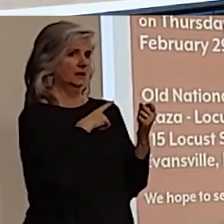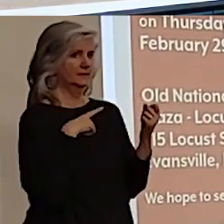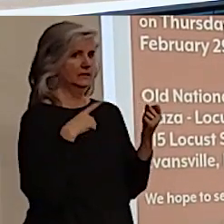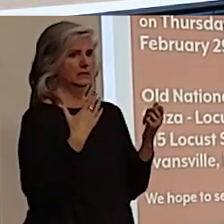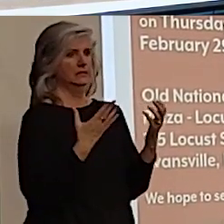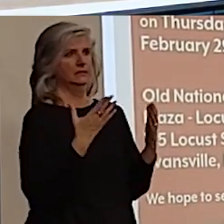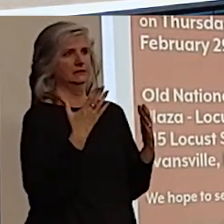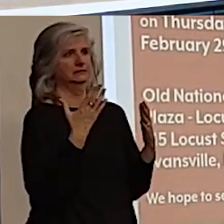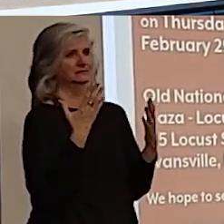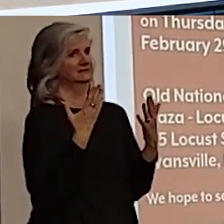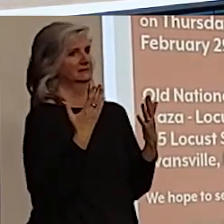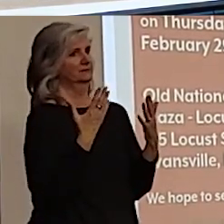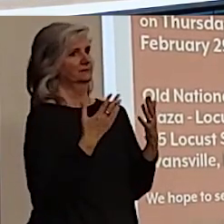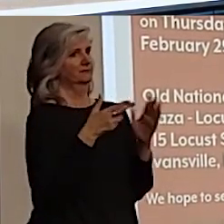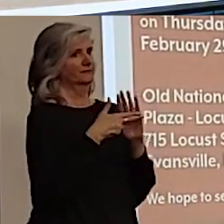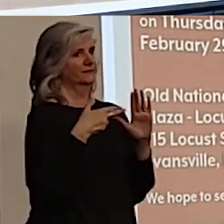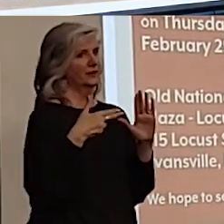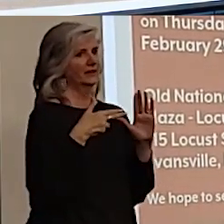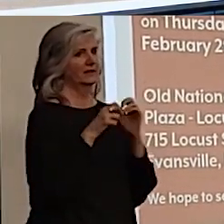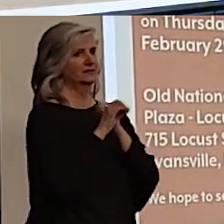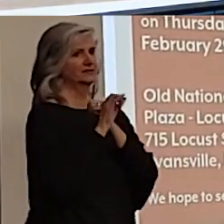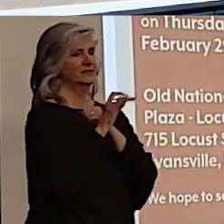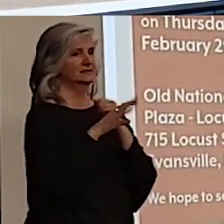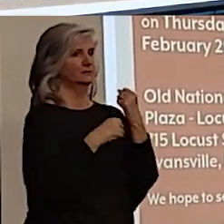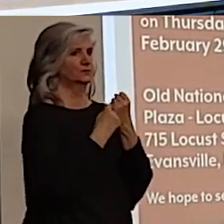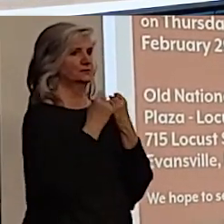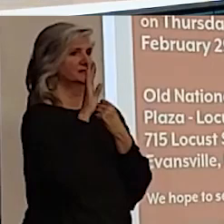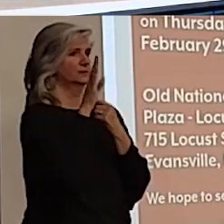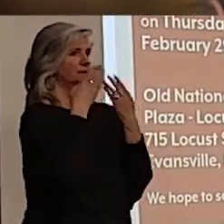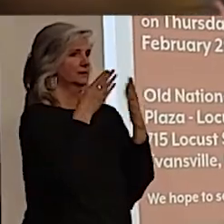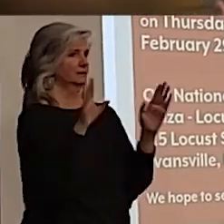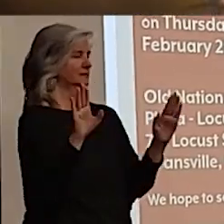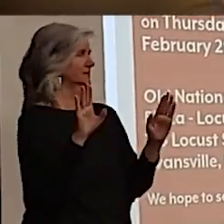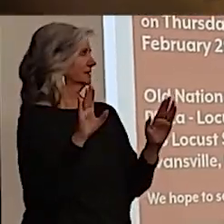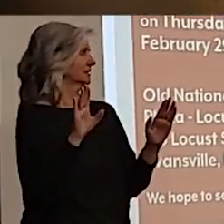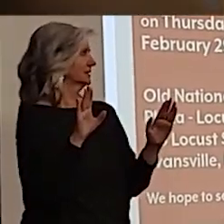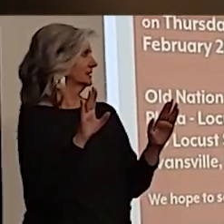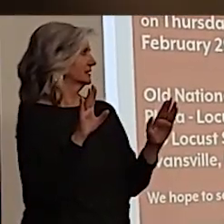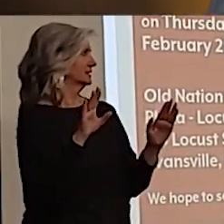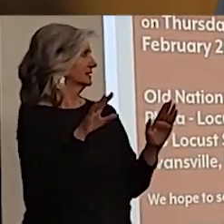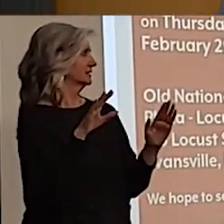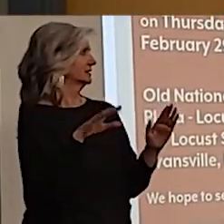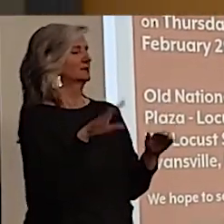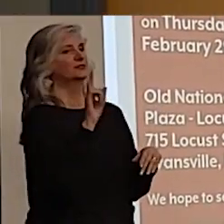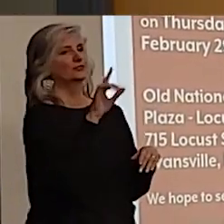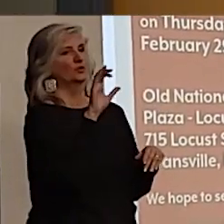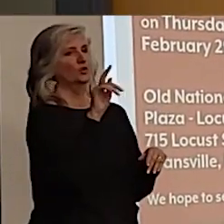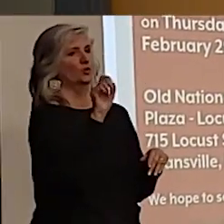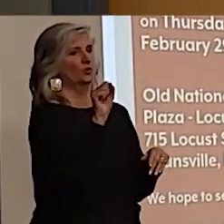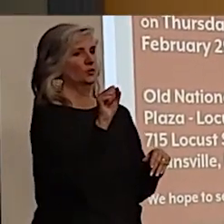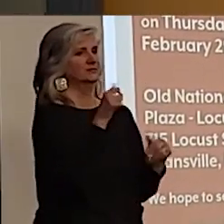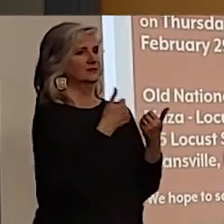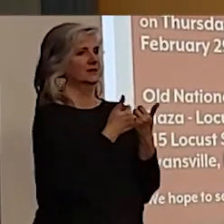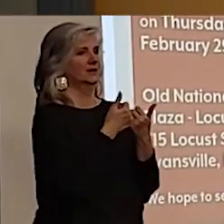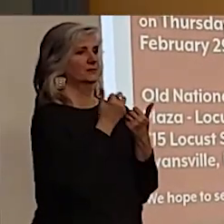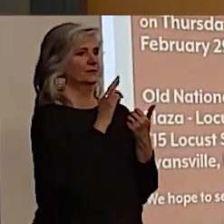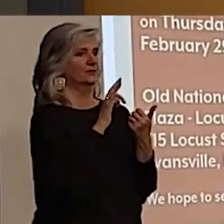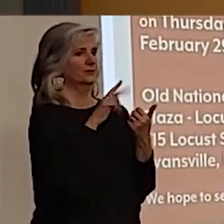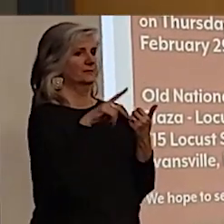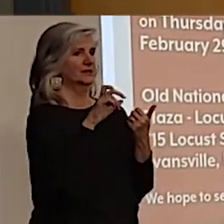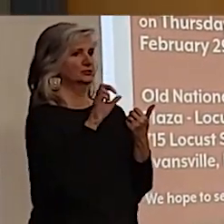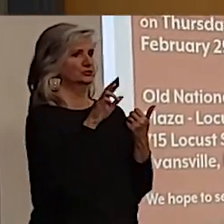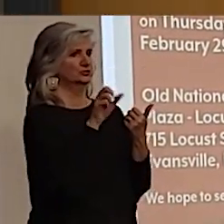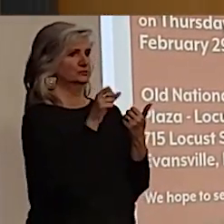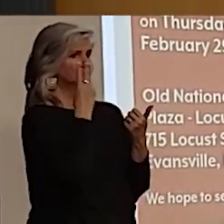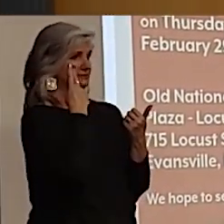doing brand advertising to boost their public image. If you go to the Colts game or the Pacers game or something,